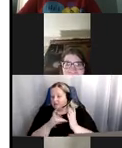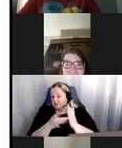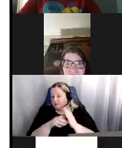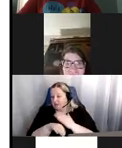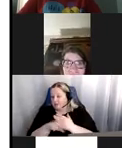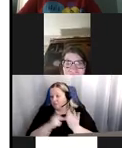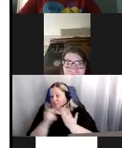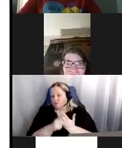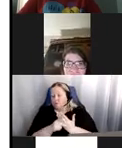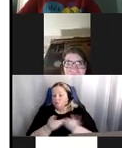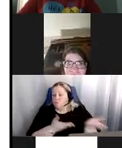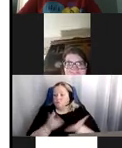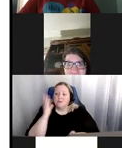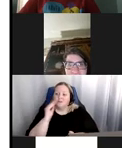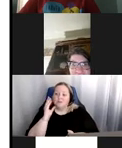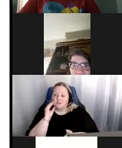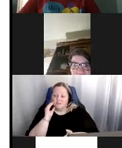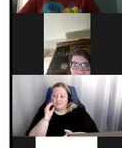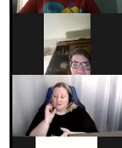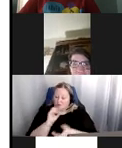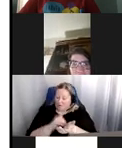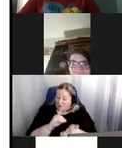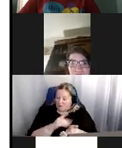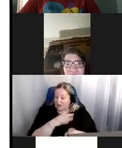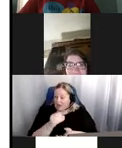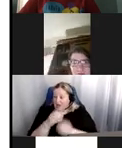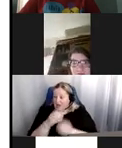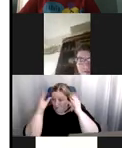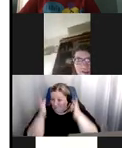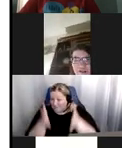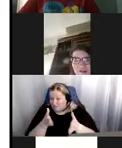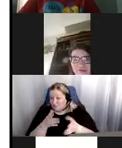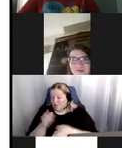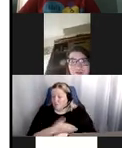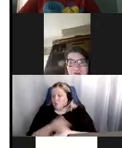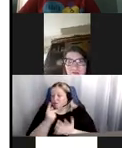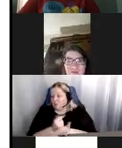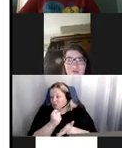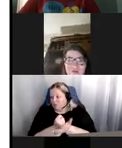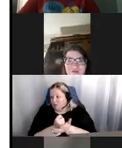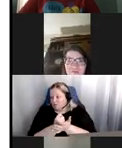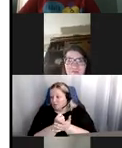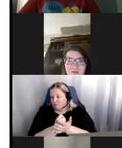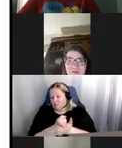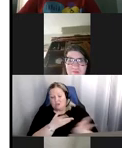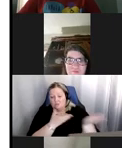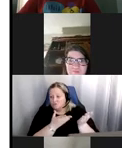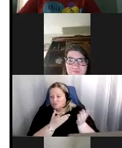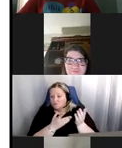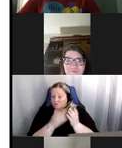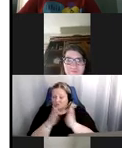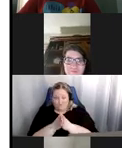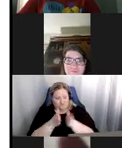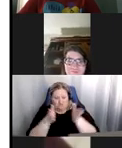an experience as a practitioner and professor of music therapy. Dr. Swanson has served in a wide range